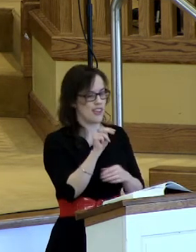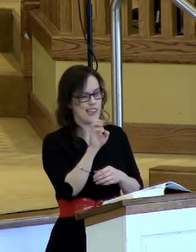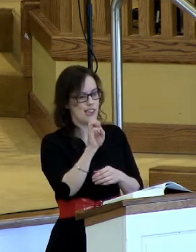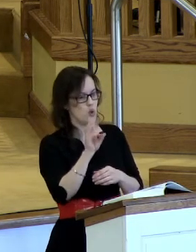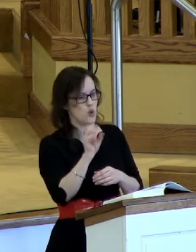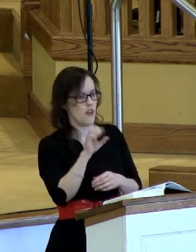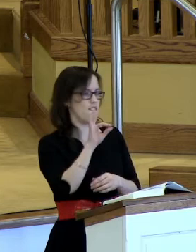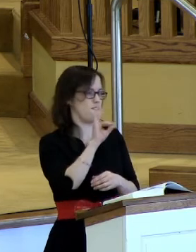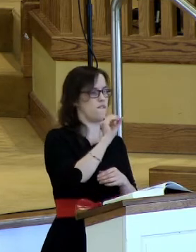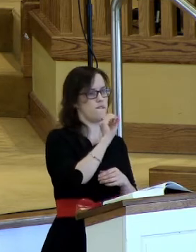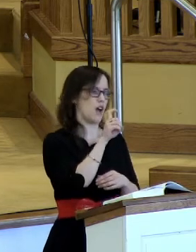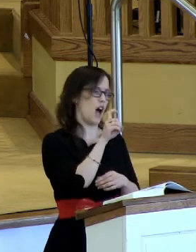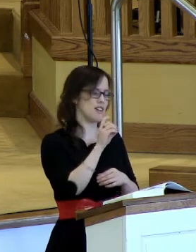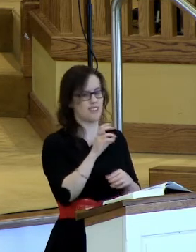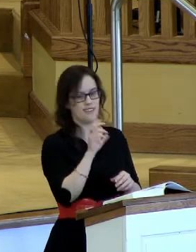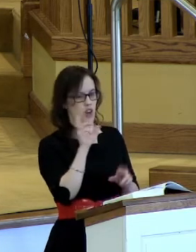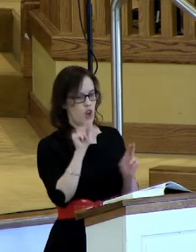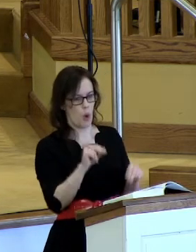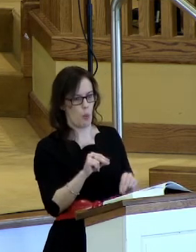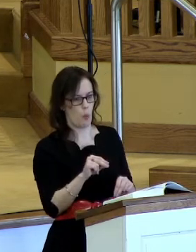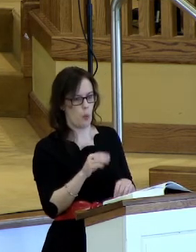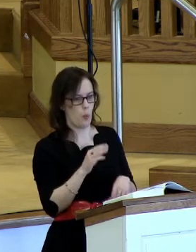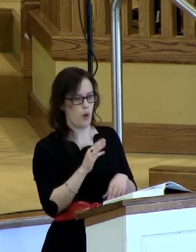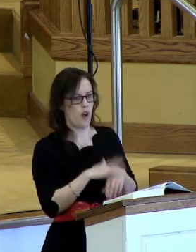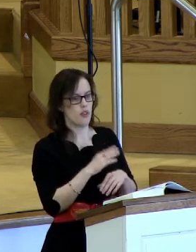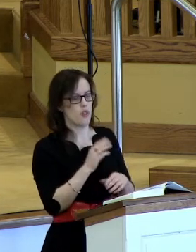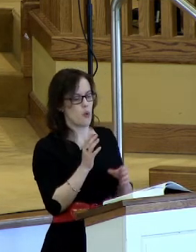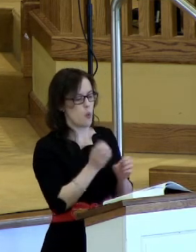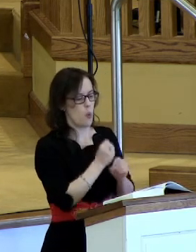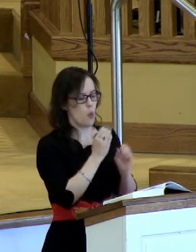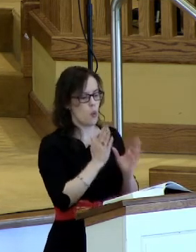side, everything's aight. Yeah. Come on.